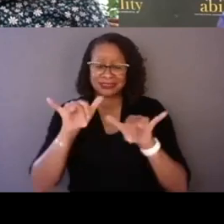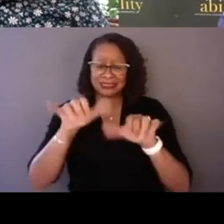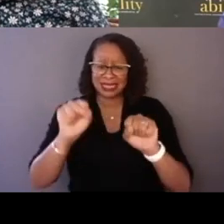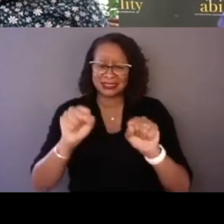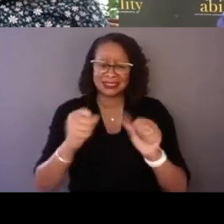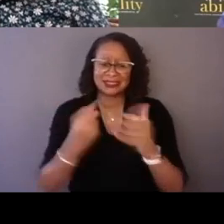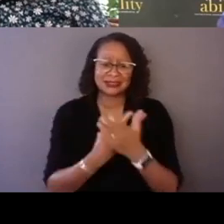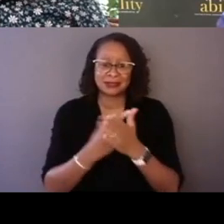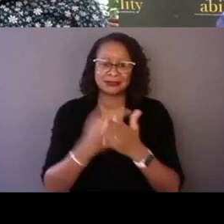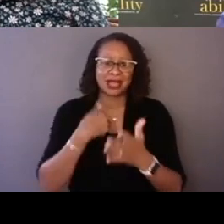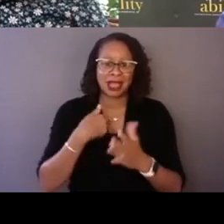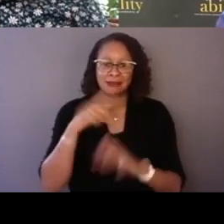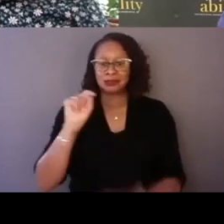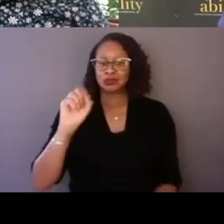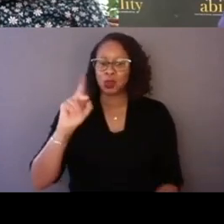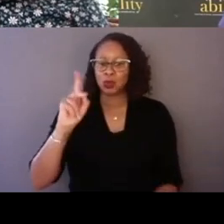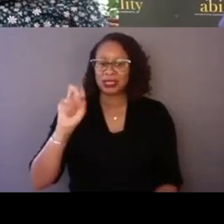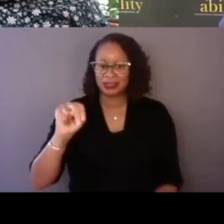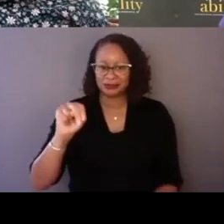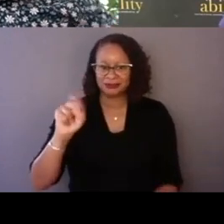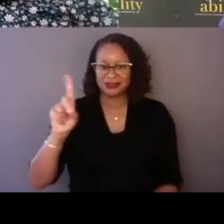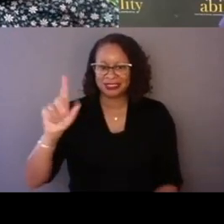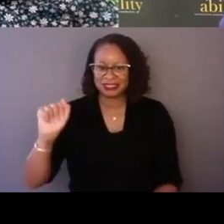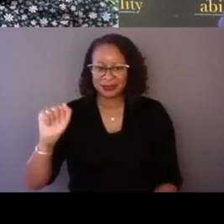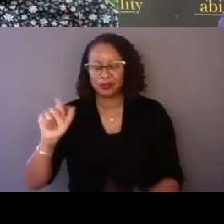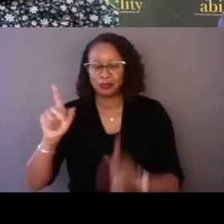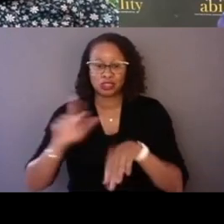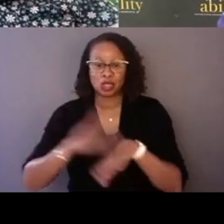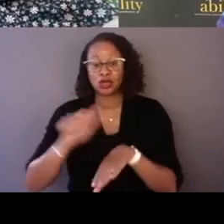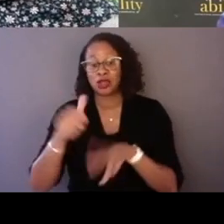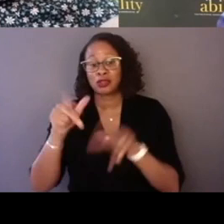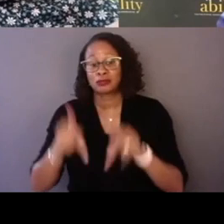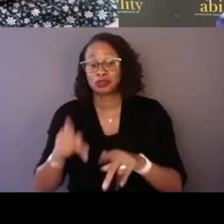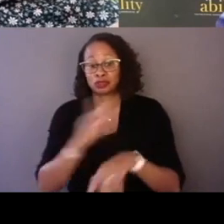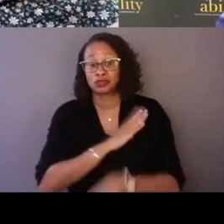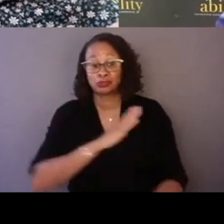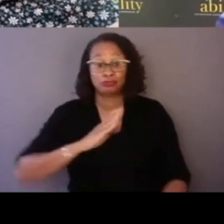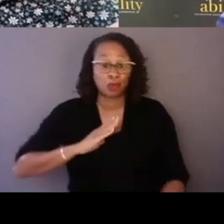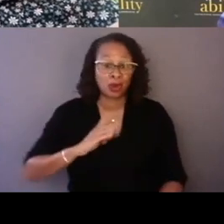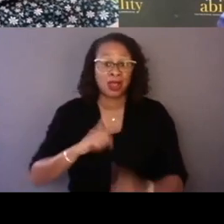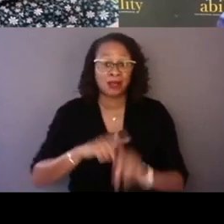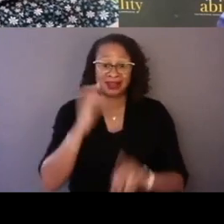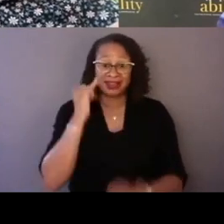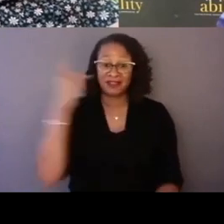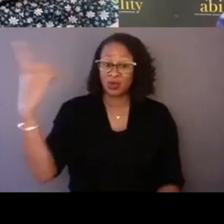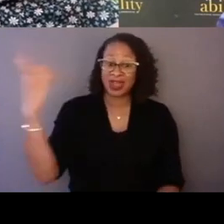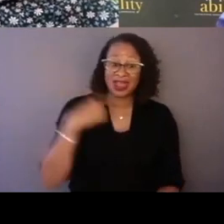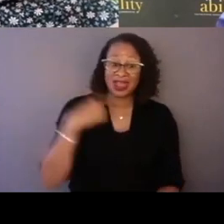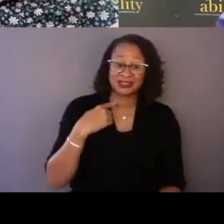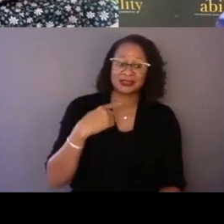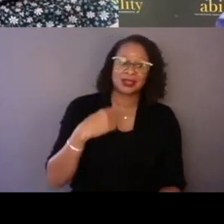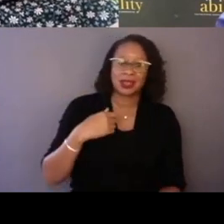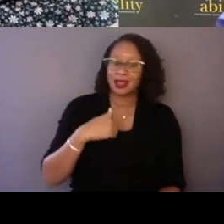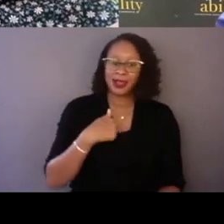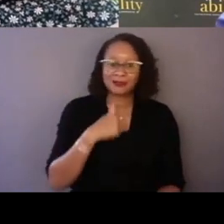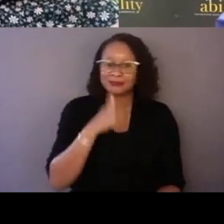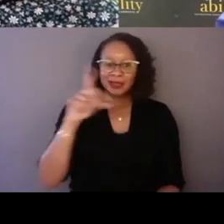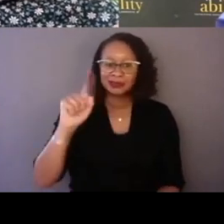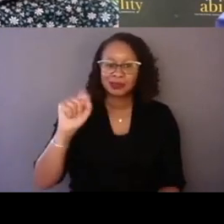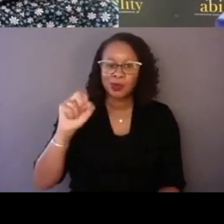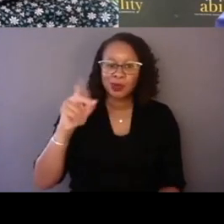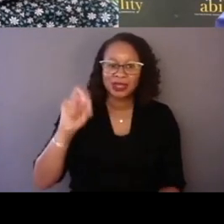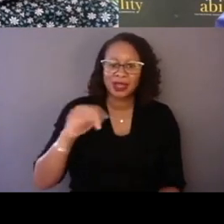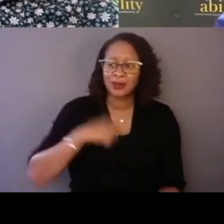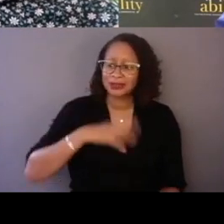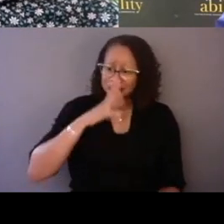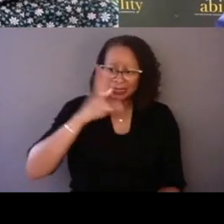the token disabled person on somebody else's board, but if you ask me, I'm not going to be token. I am going to really speak